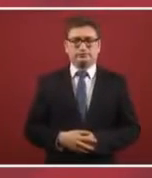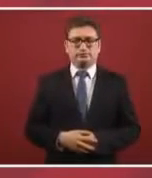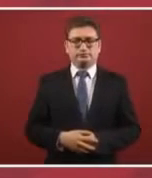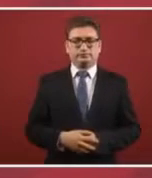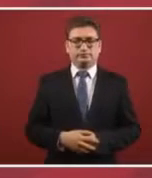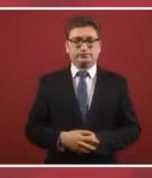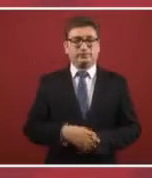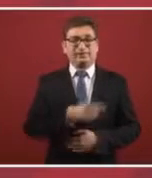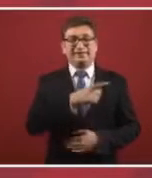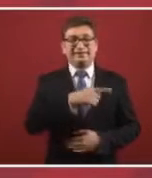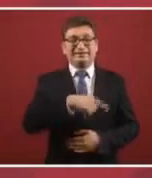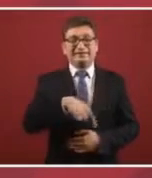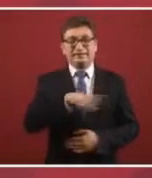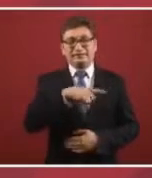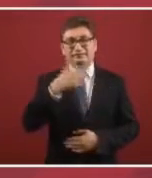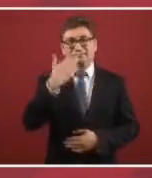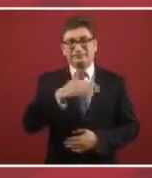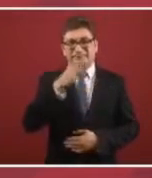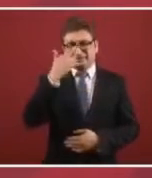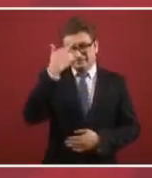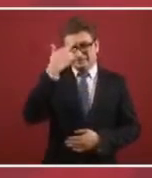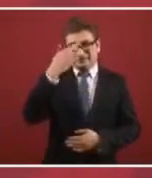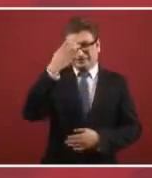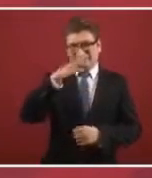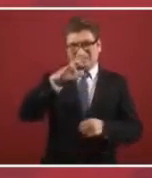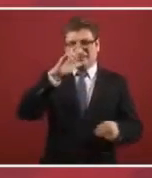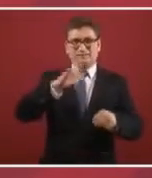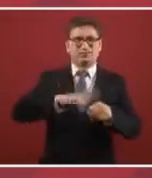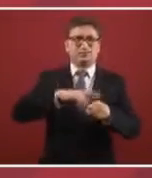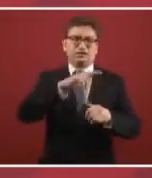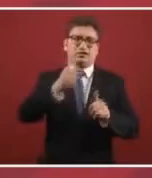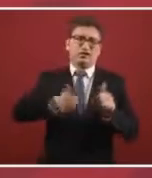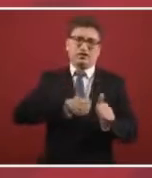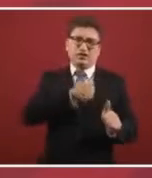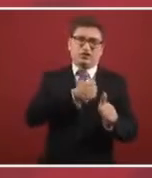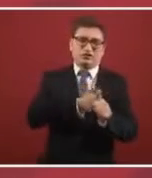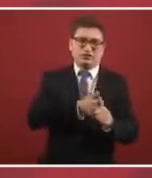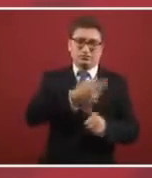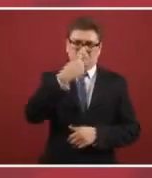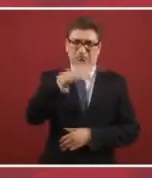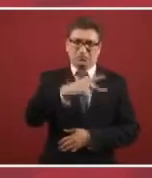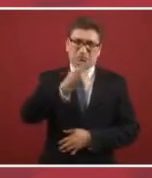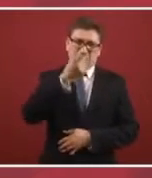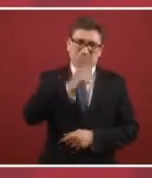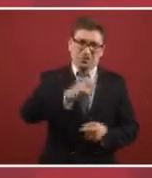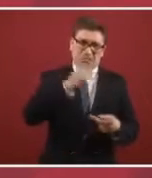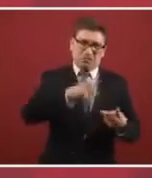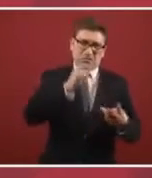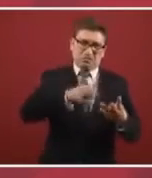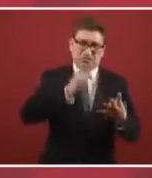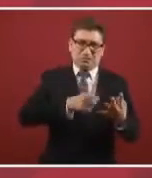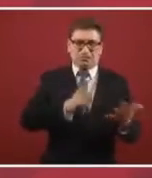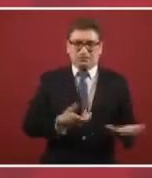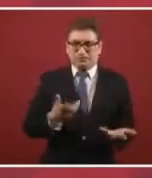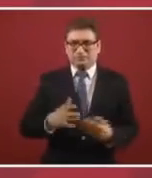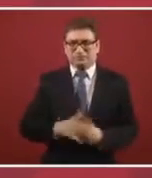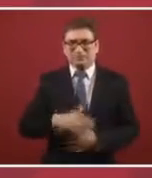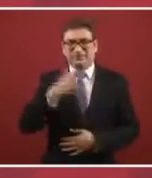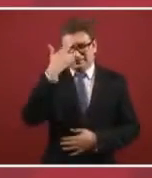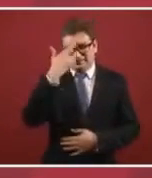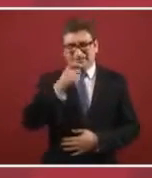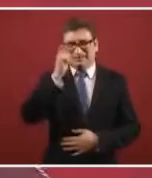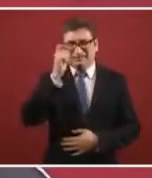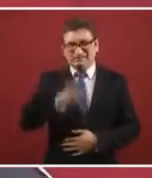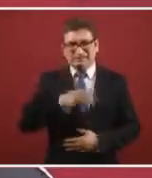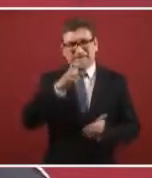que se imponía a that they México imposed desde el on extranjero. Mexico from the foreign countries. Es parte It's de las part llamadas reformas